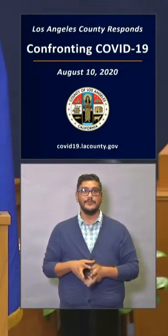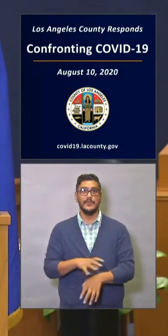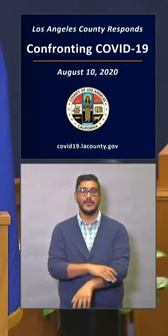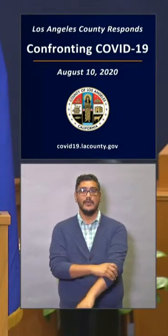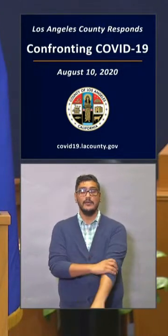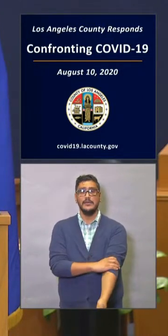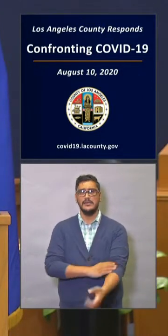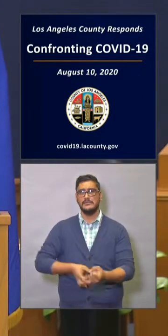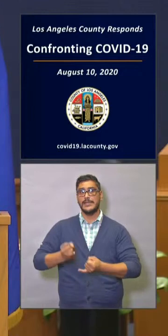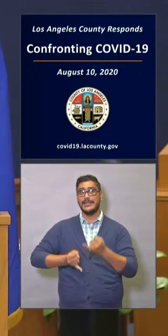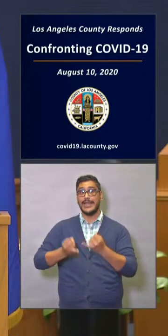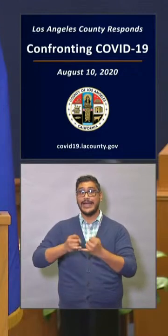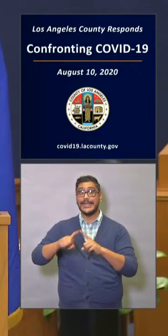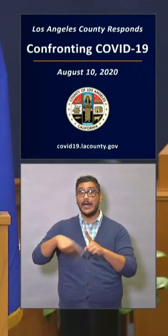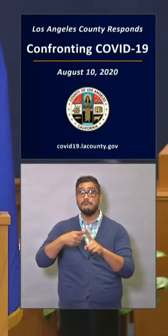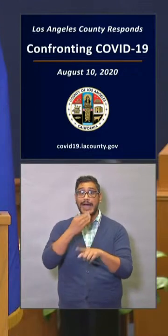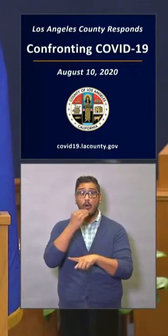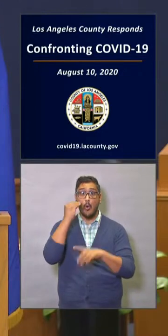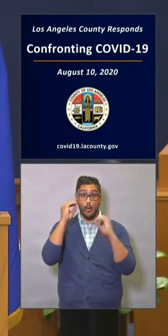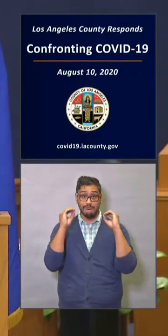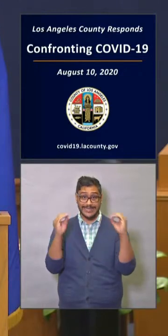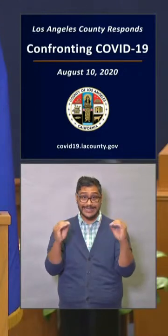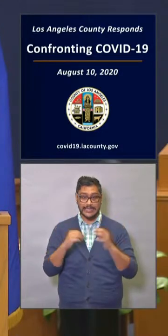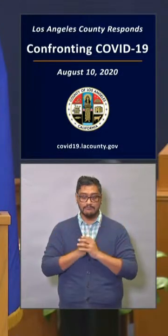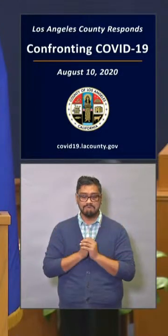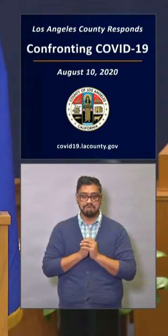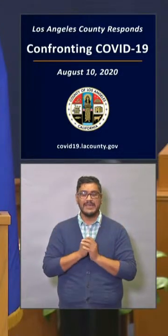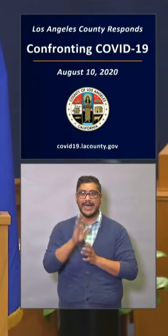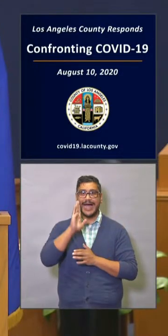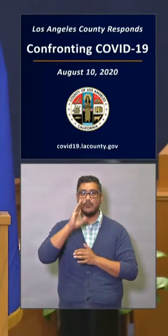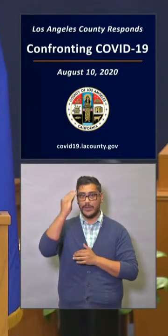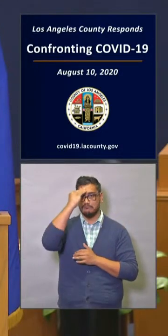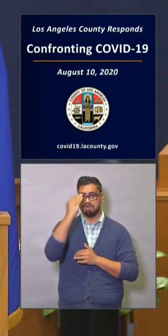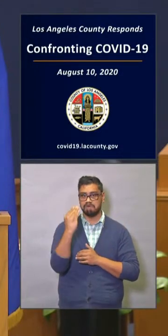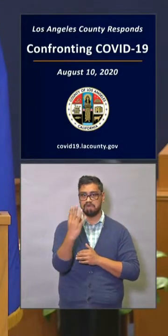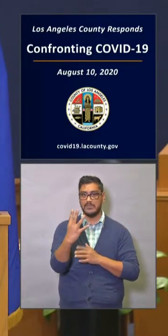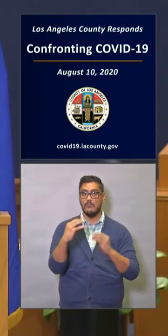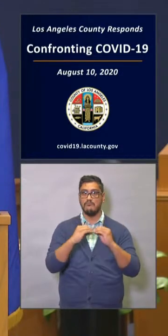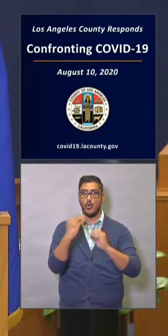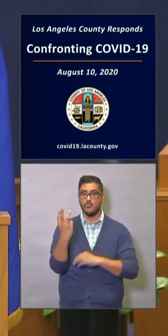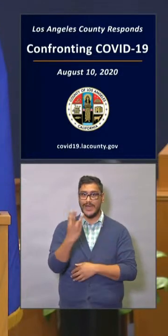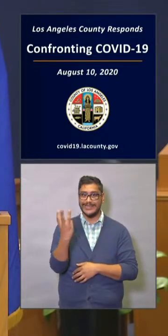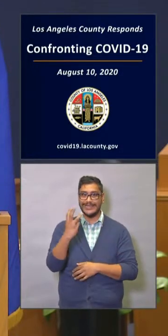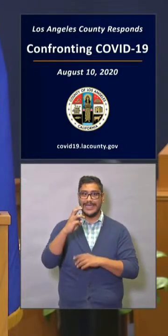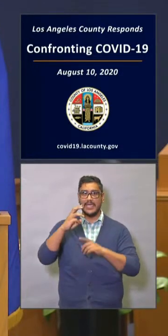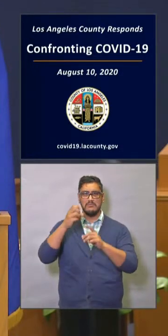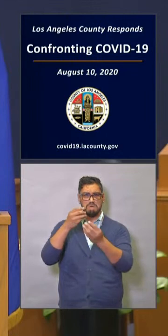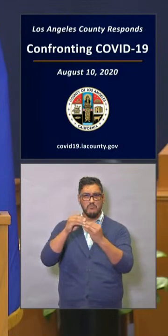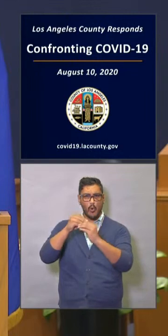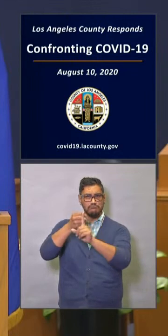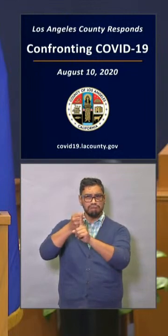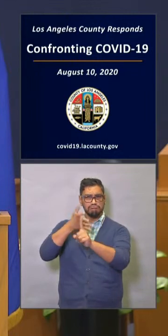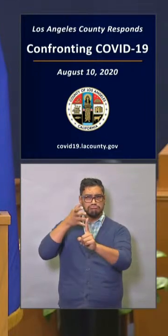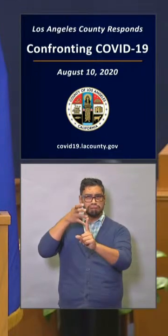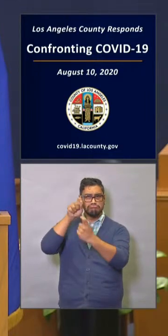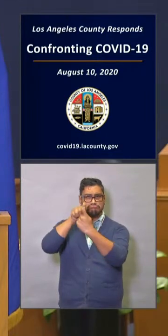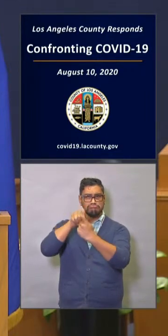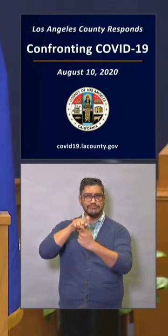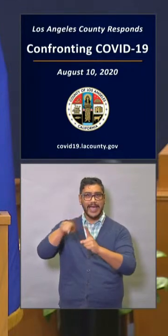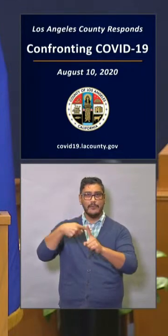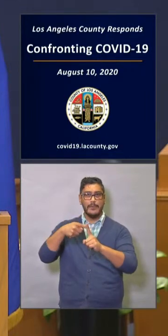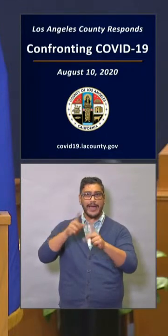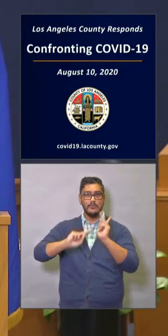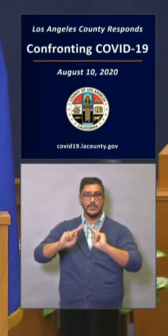weeks. And the last question about homeless deaths, I will be reporting on Wednesday a detailed report on people